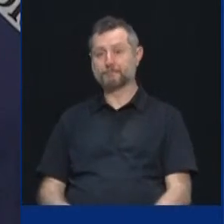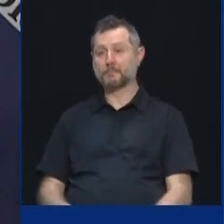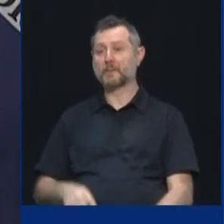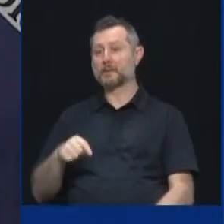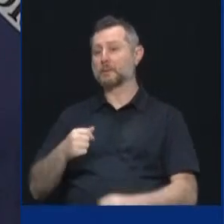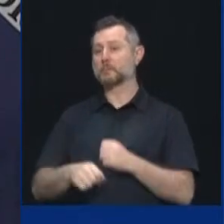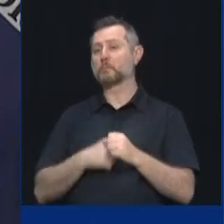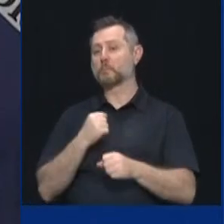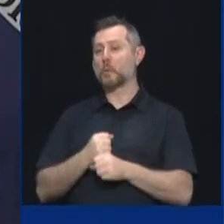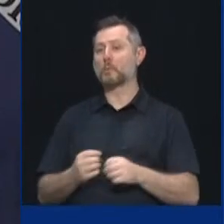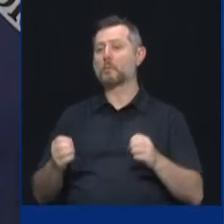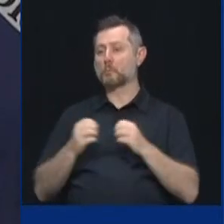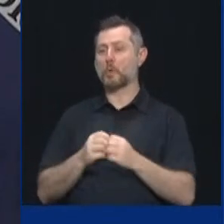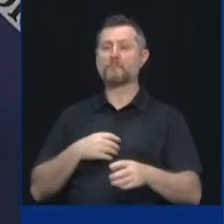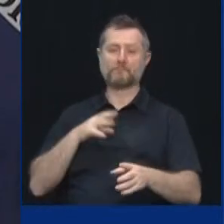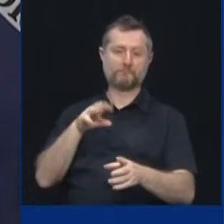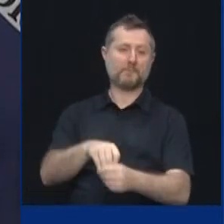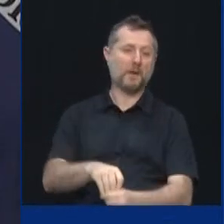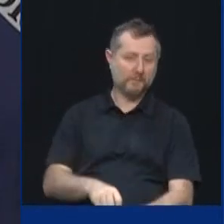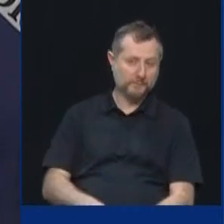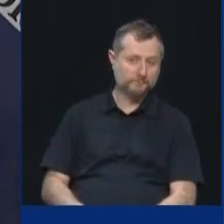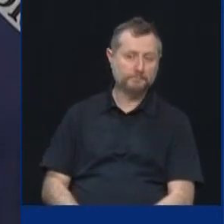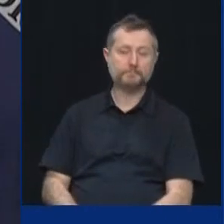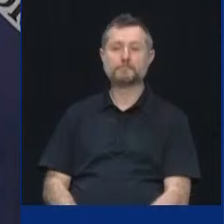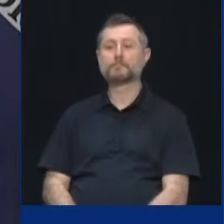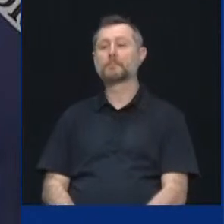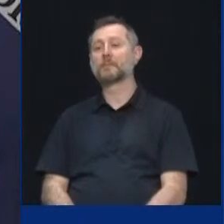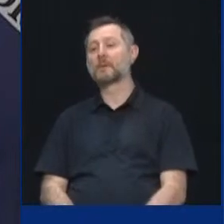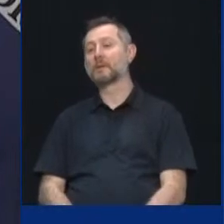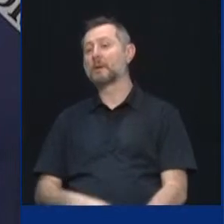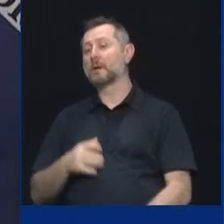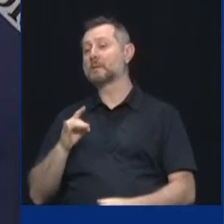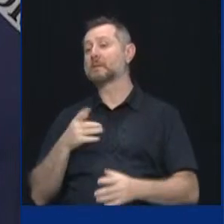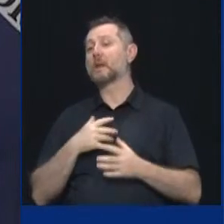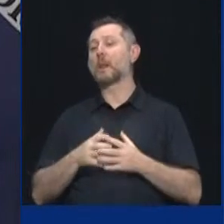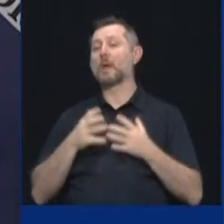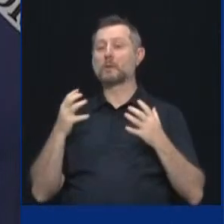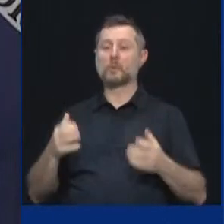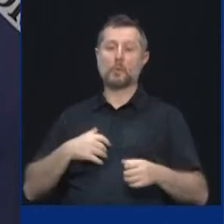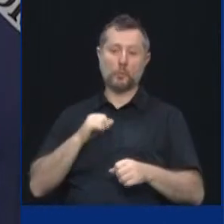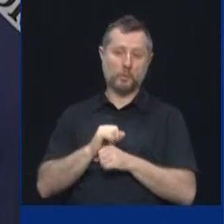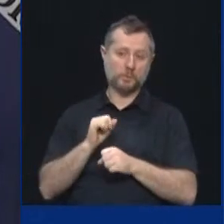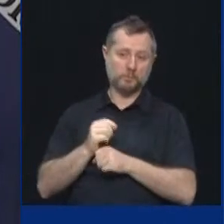year, we did a tremendous amount of work in the budget.